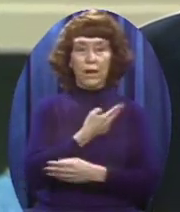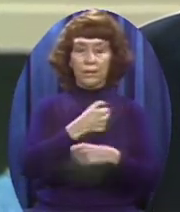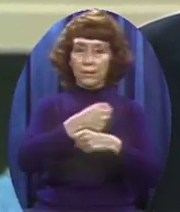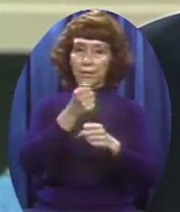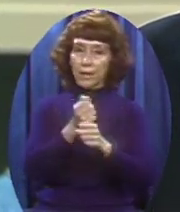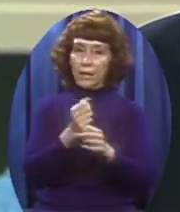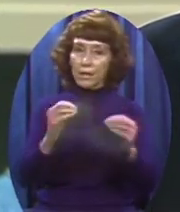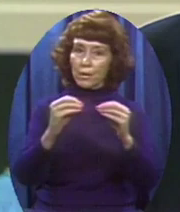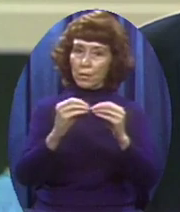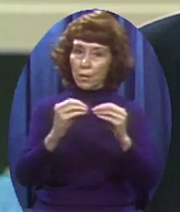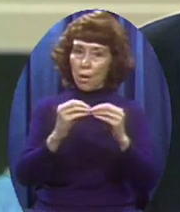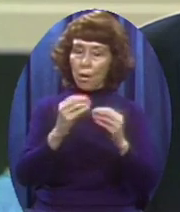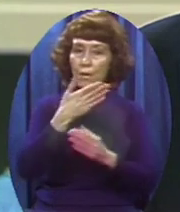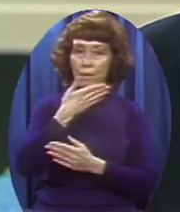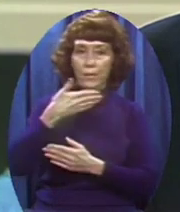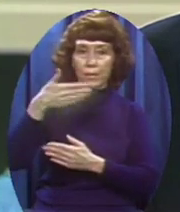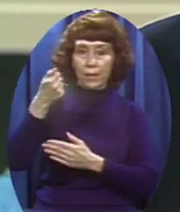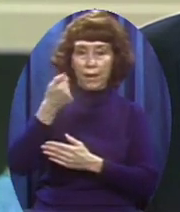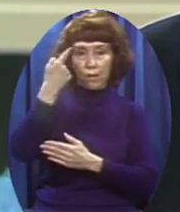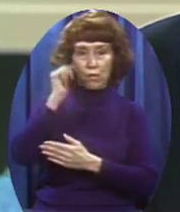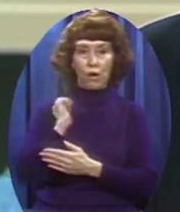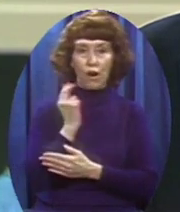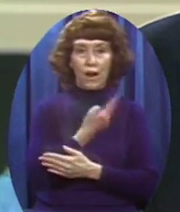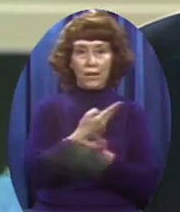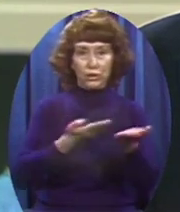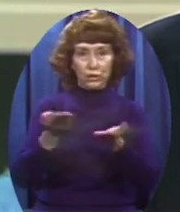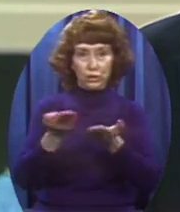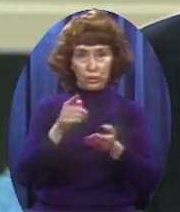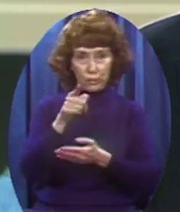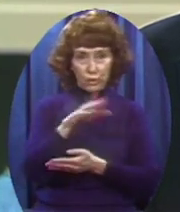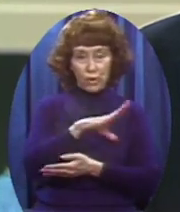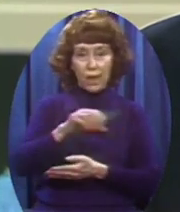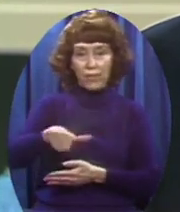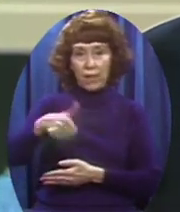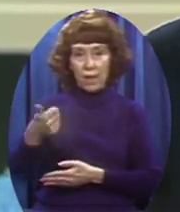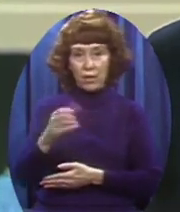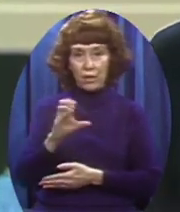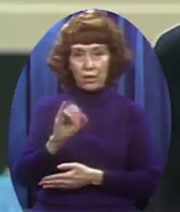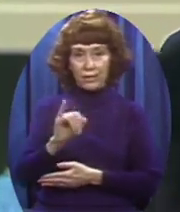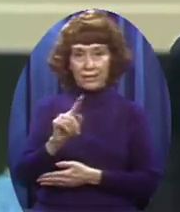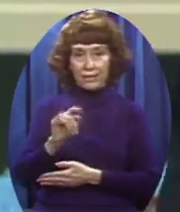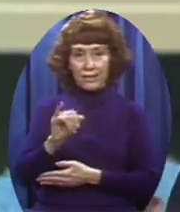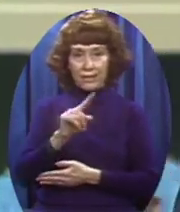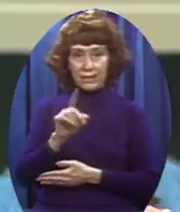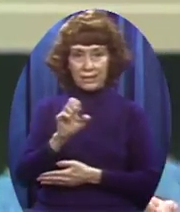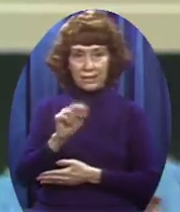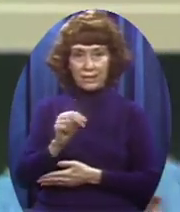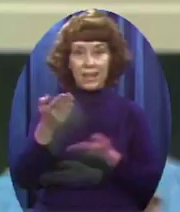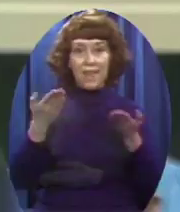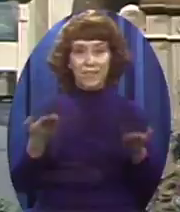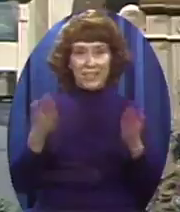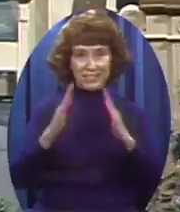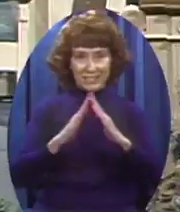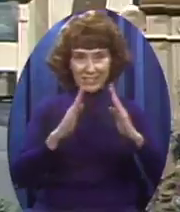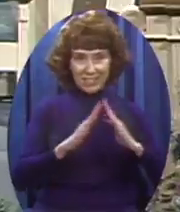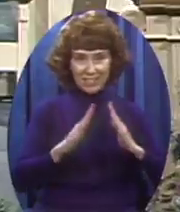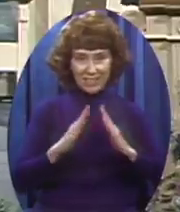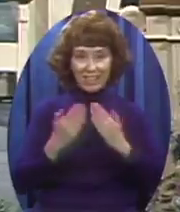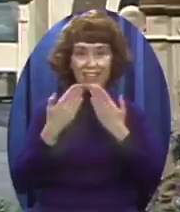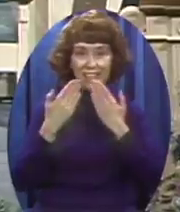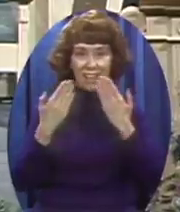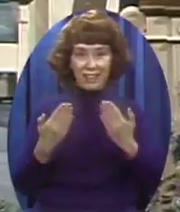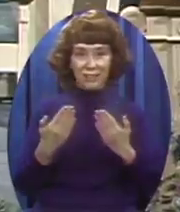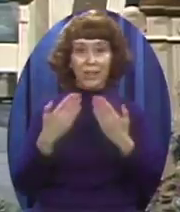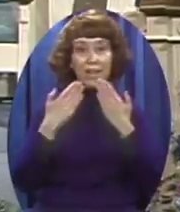more worthwhile for us to spend our time serving you and the other citizens of this city. And I thank you. Thank you, Captain Dickin. God